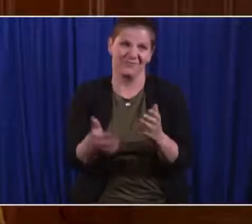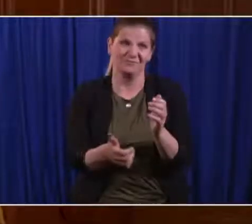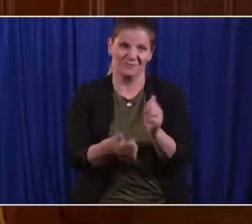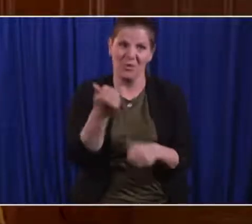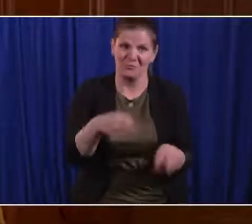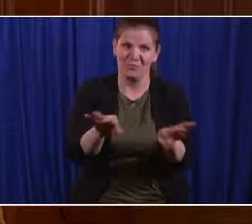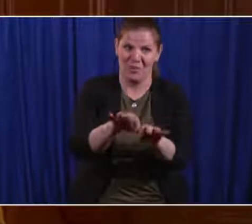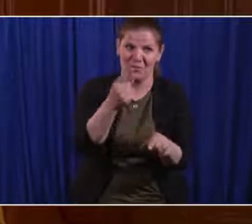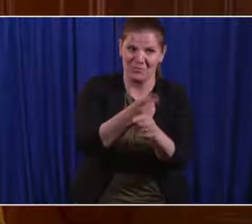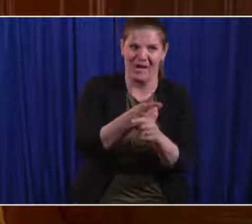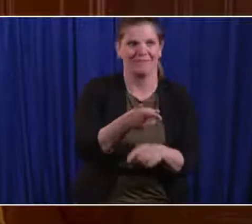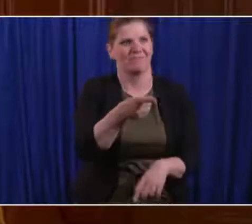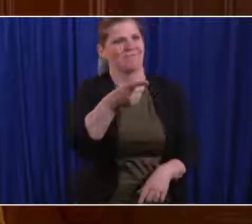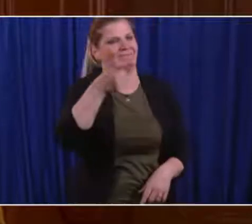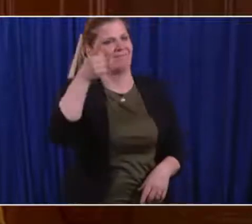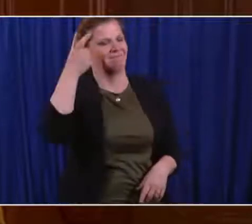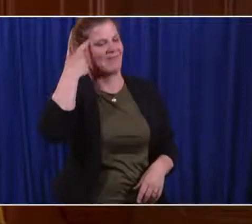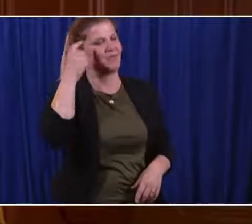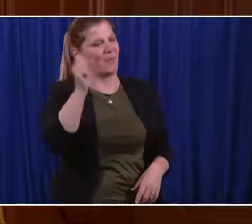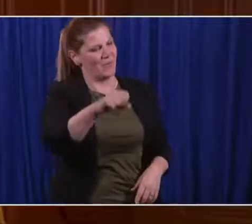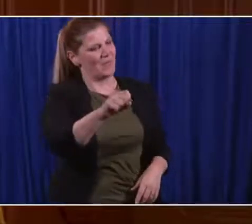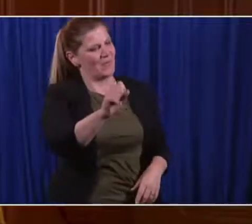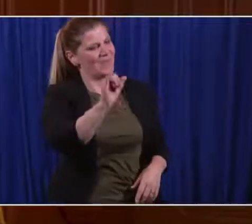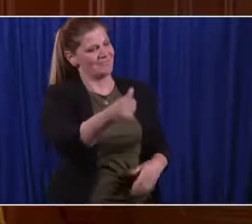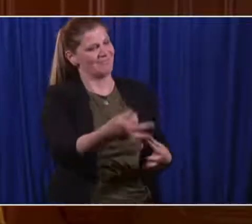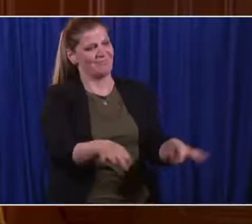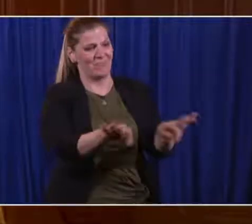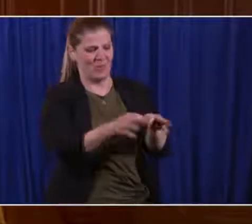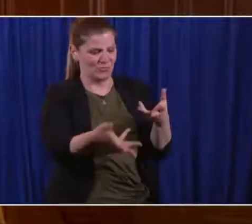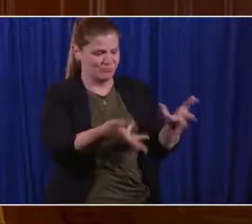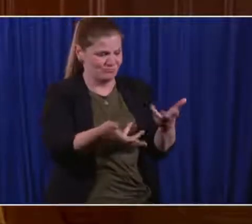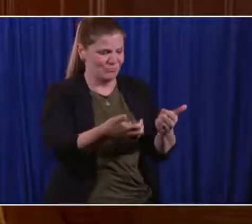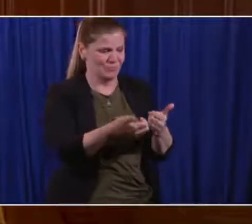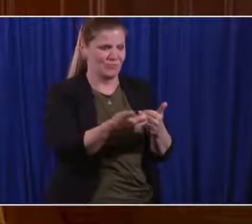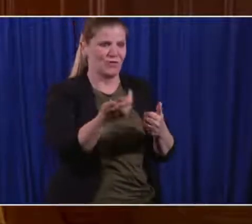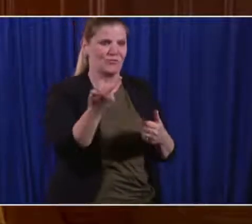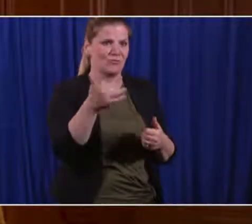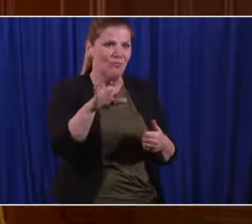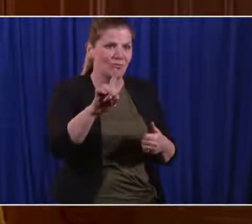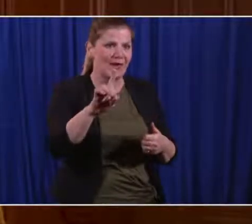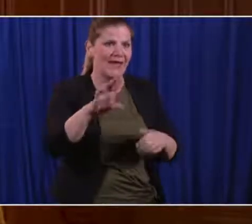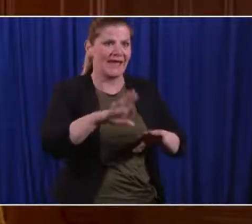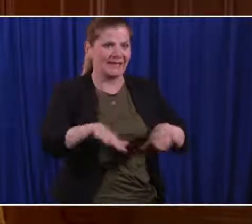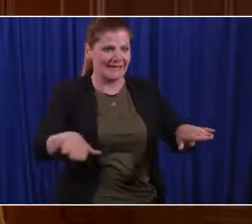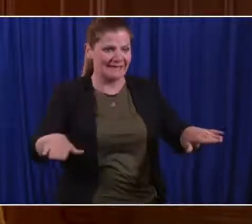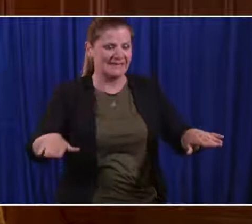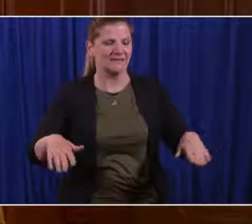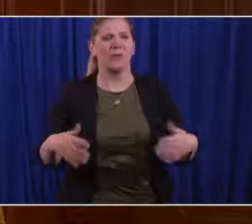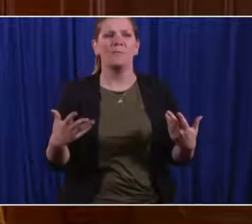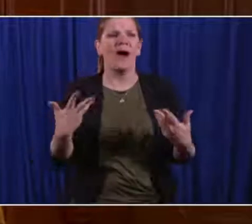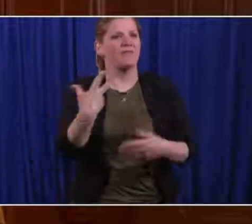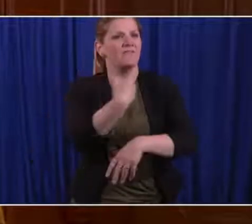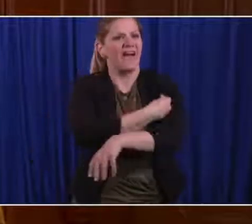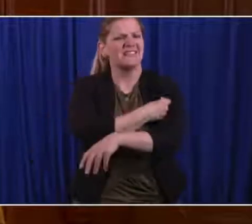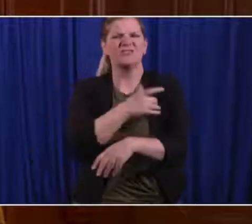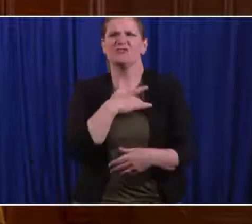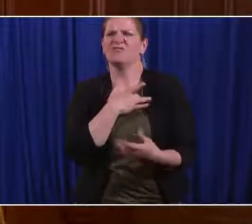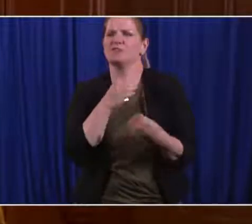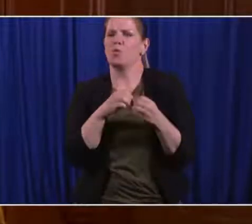with your grandkids. And it just is, getting the vaccine is liberating. It's freedom. Yes, it's, it